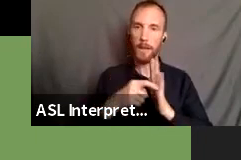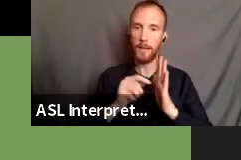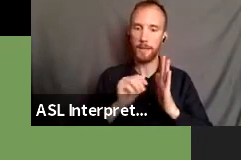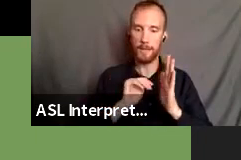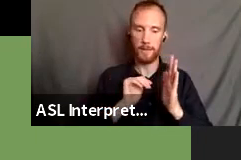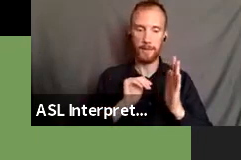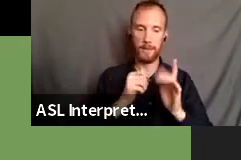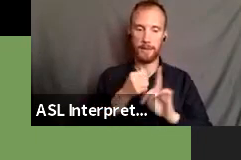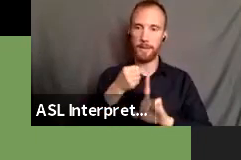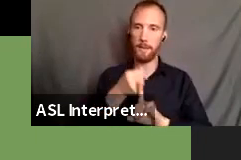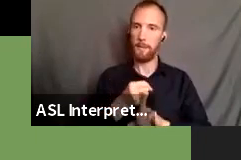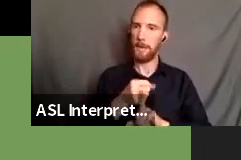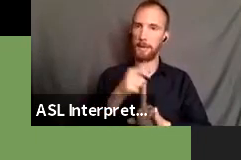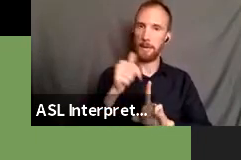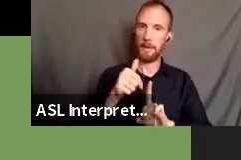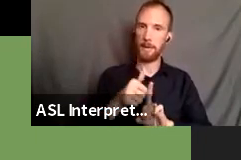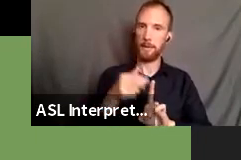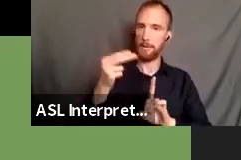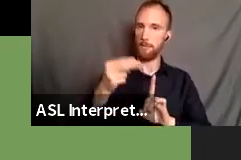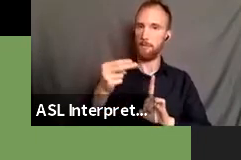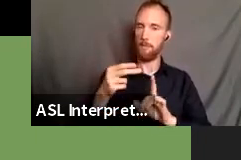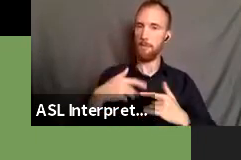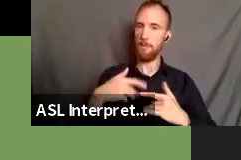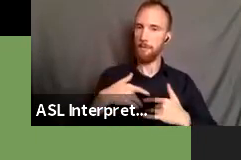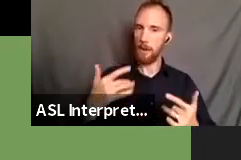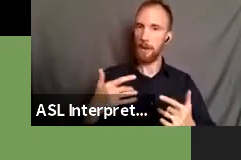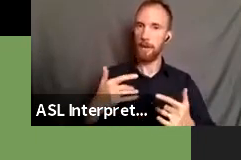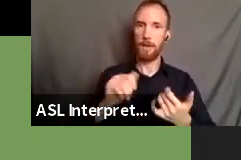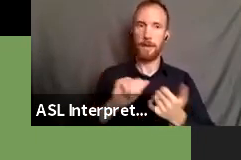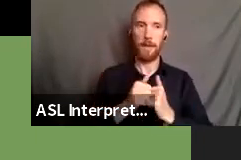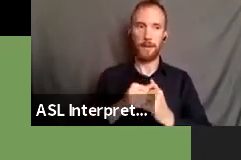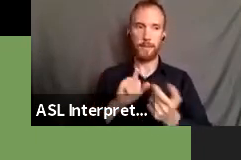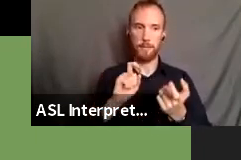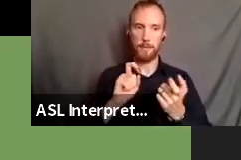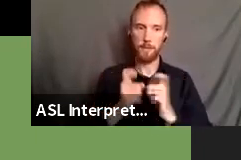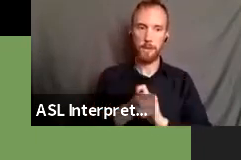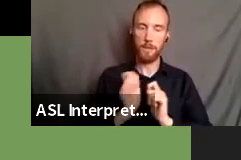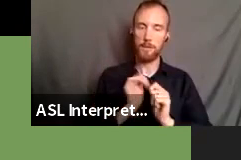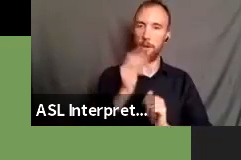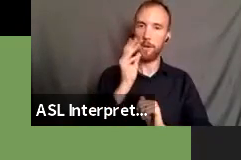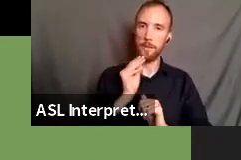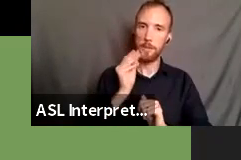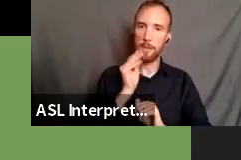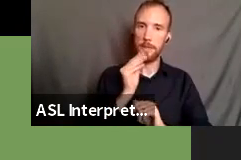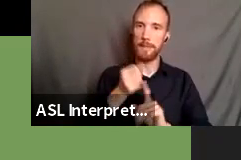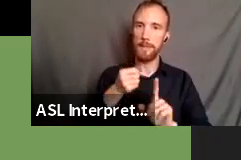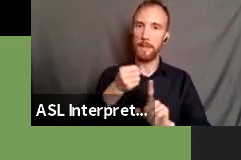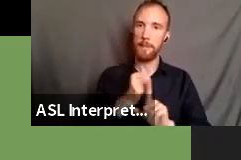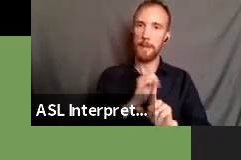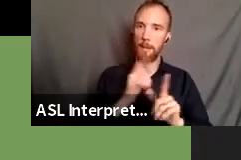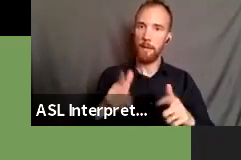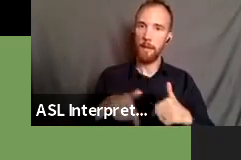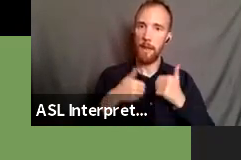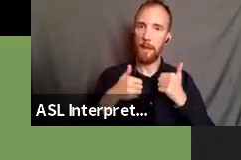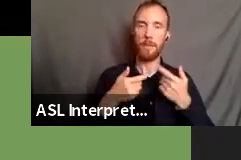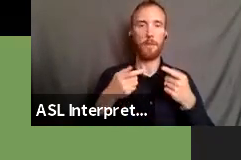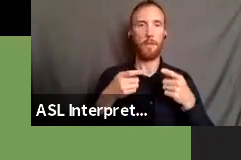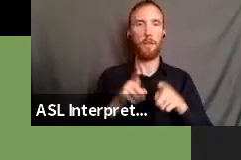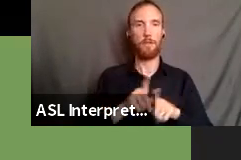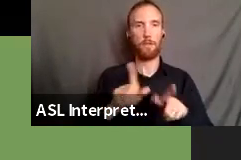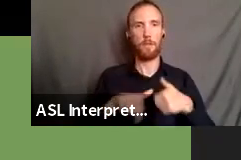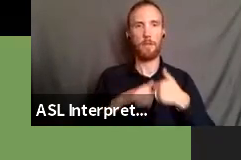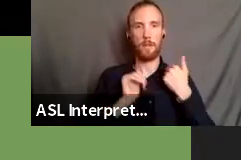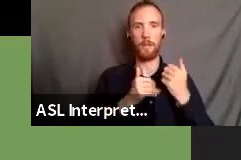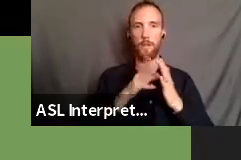events in shaping the experiences and impacting our lives and especially the lives of our students nonetheless